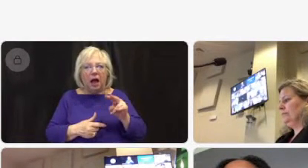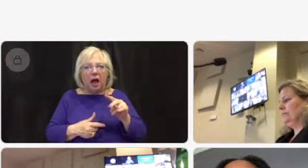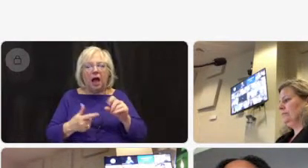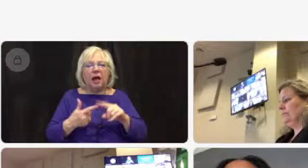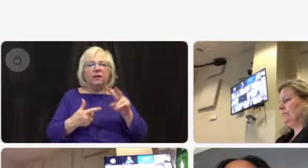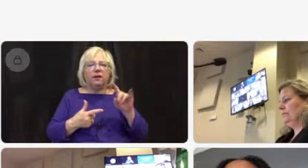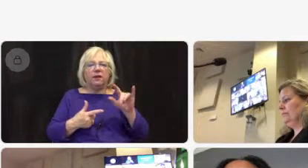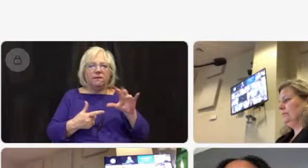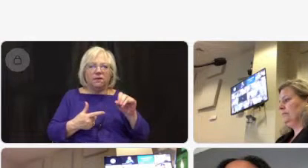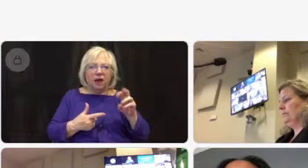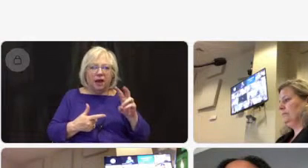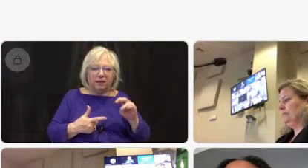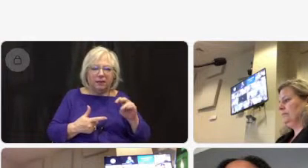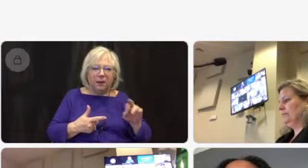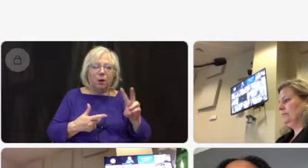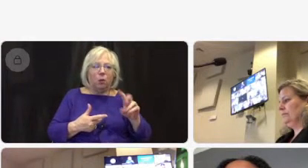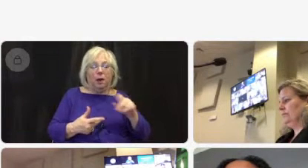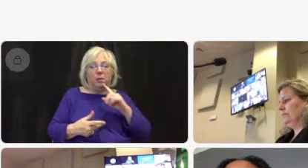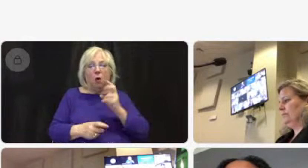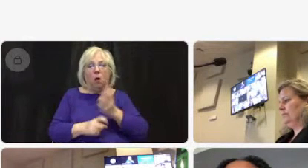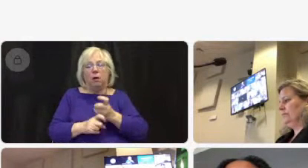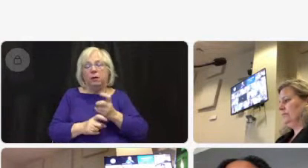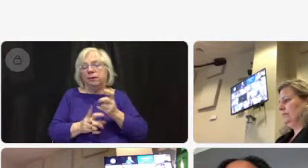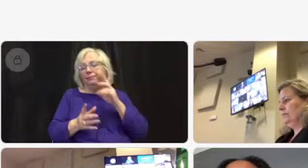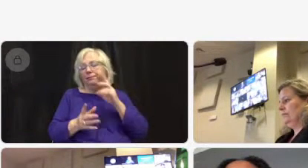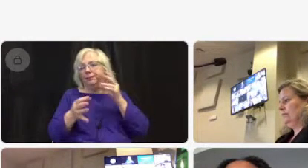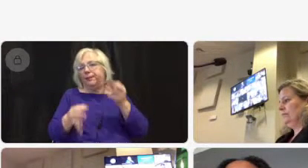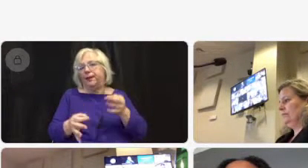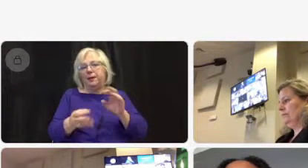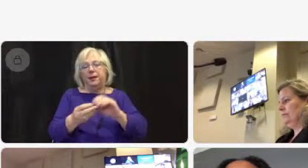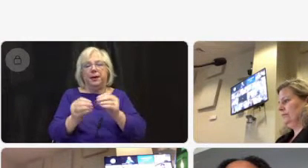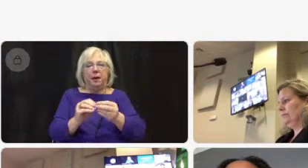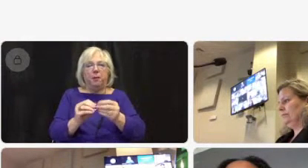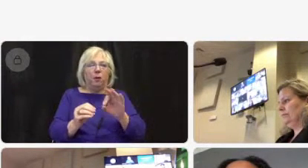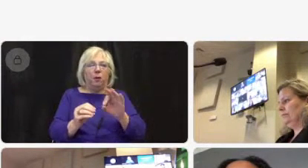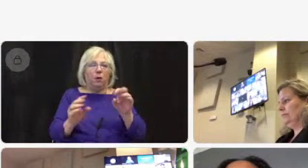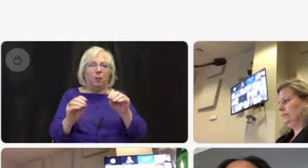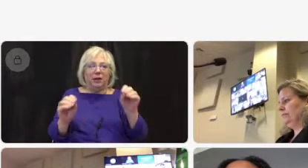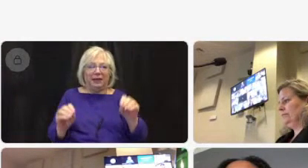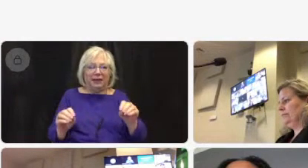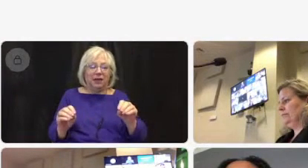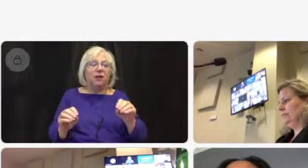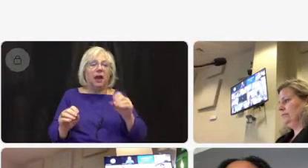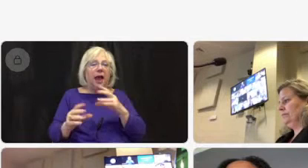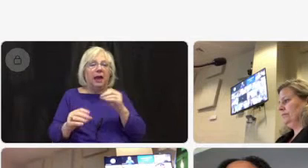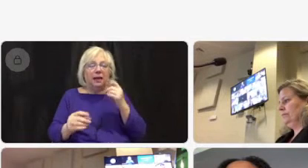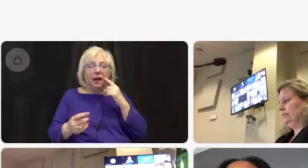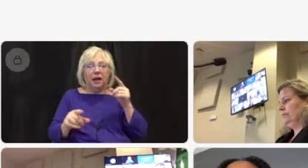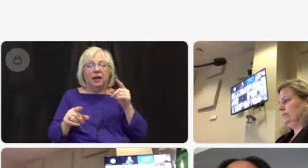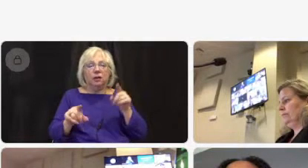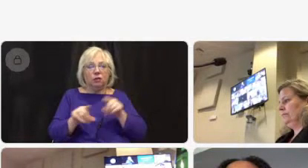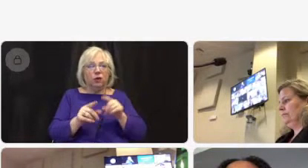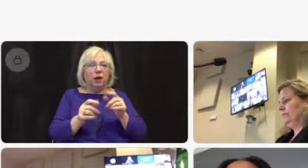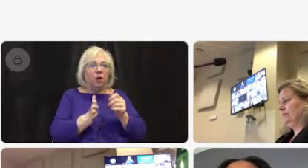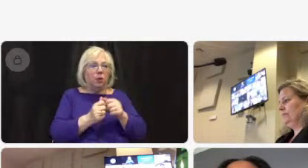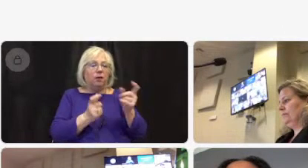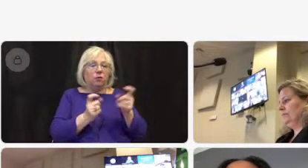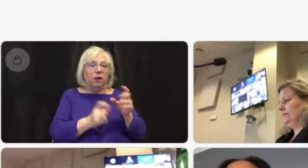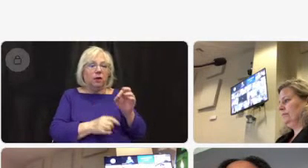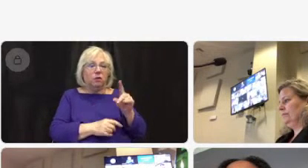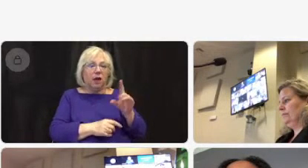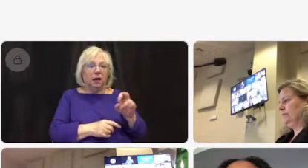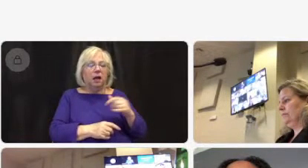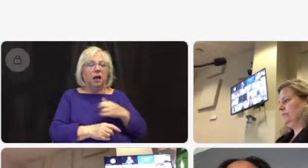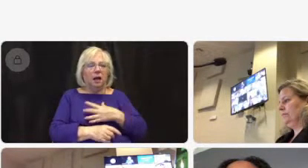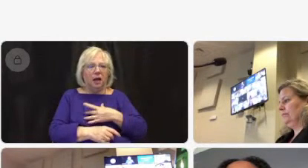just agree on a percentage or a number, and I also agree with Director Adcock. I would like to hear from Chief Hubbard